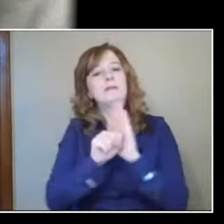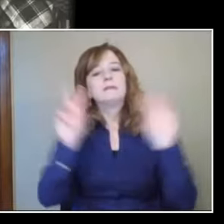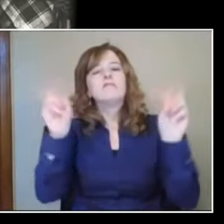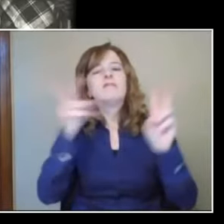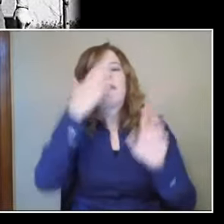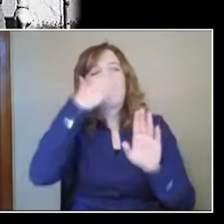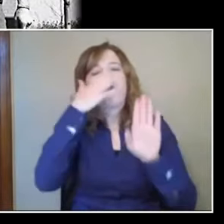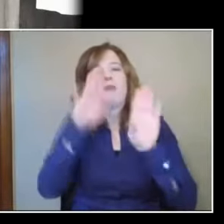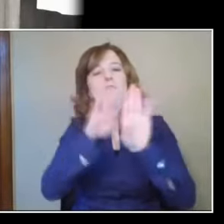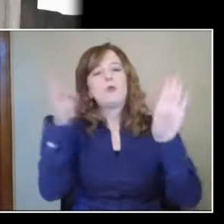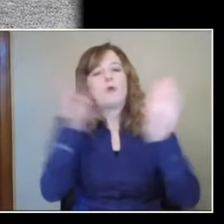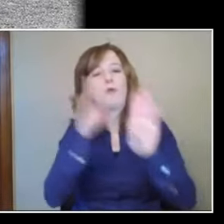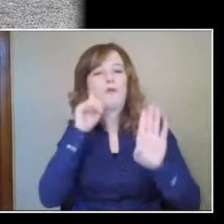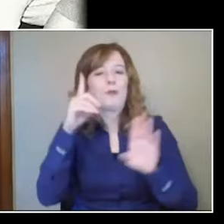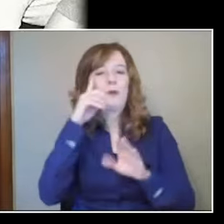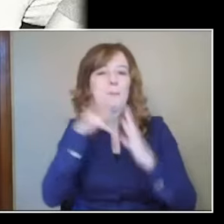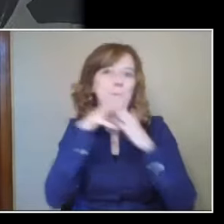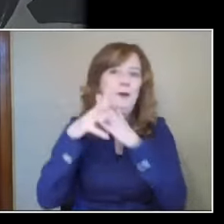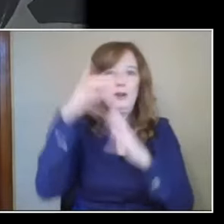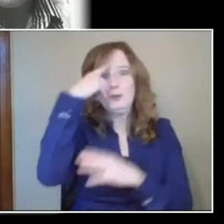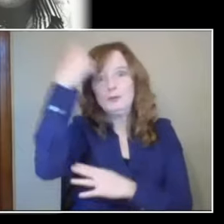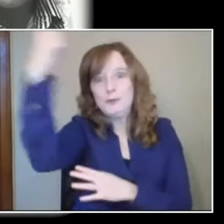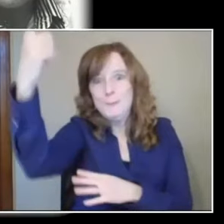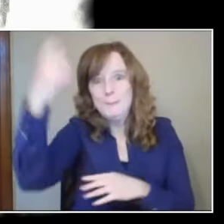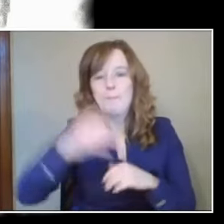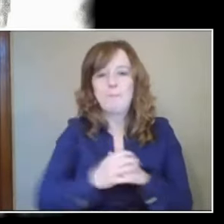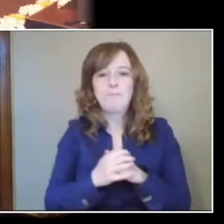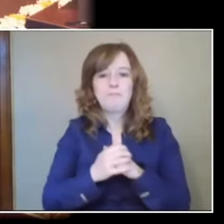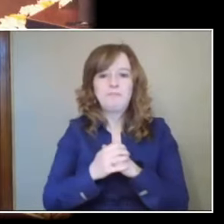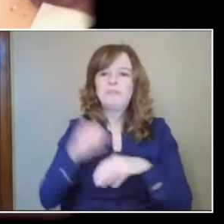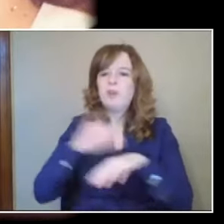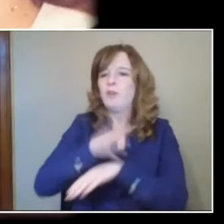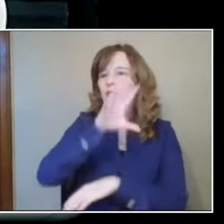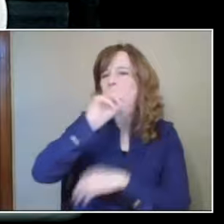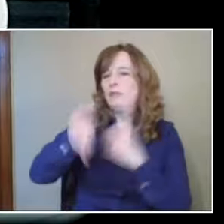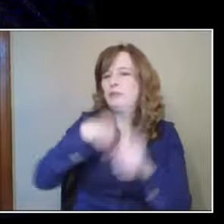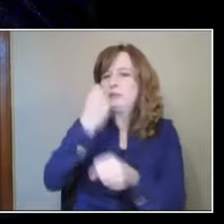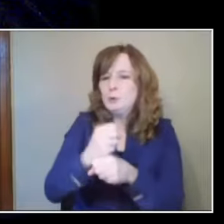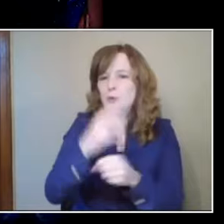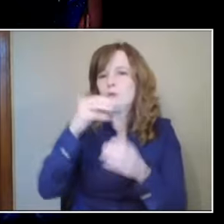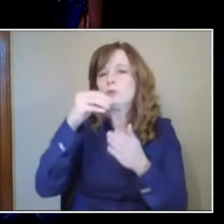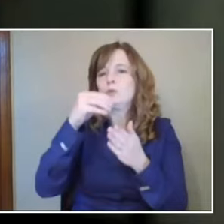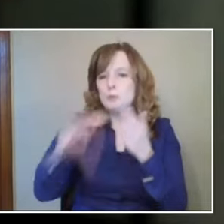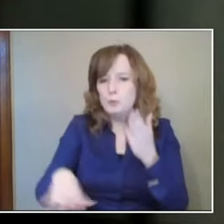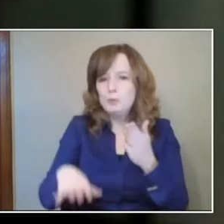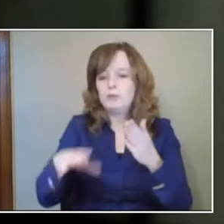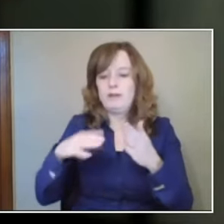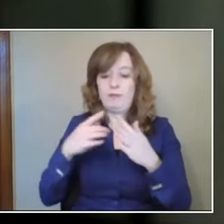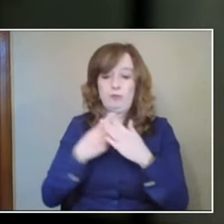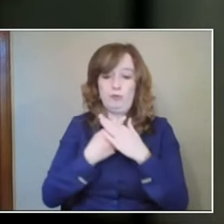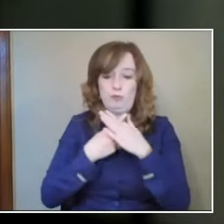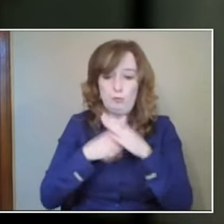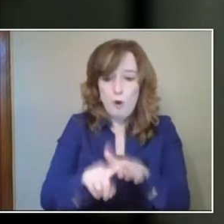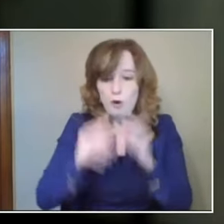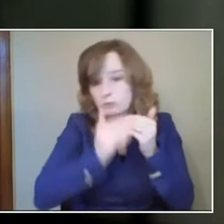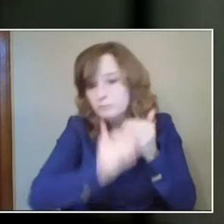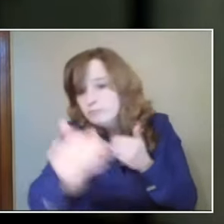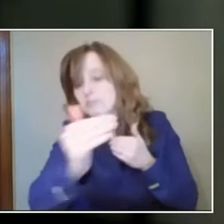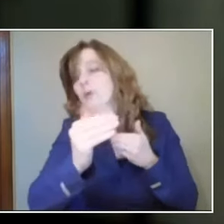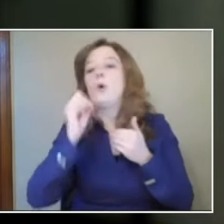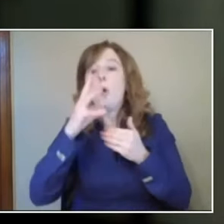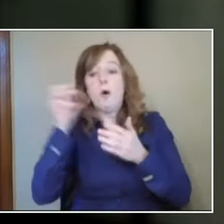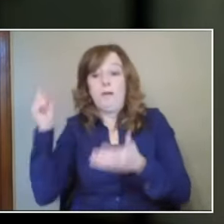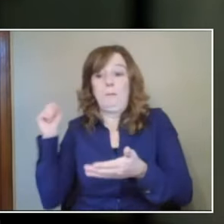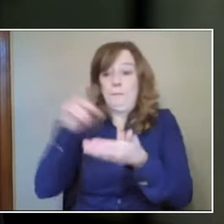half a century, students have started or restarted their lives with a degree from Columbus State. And now this graduating